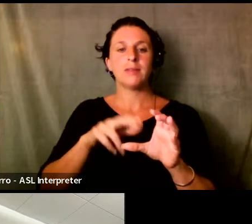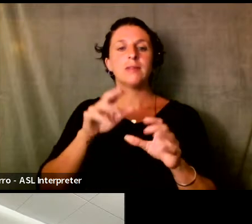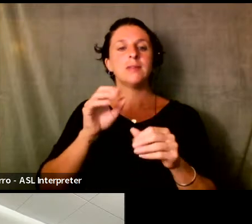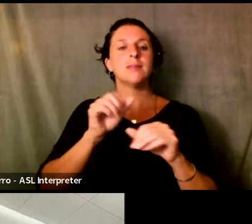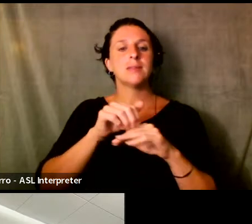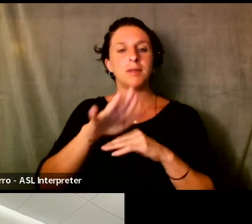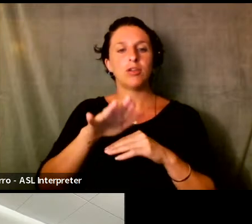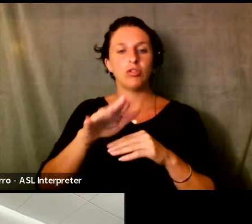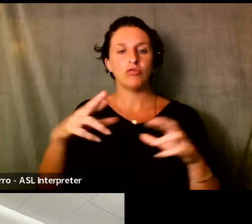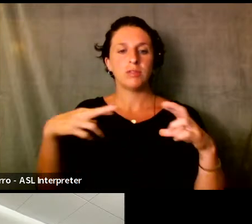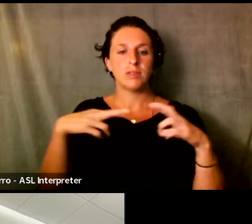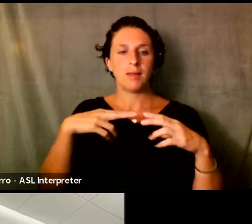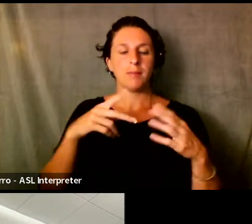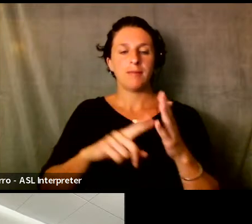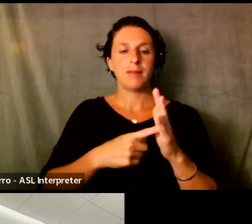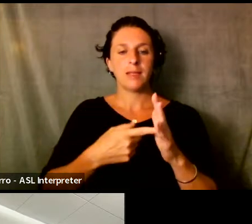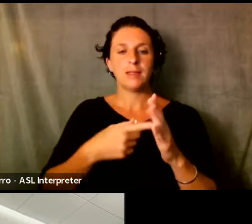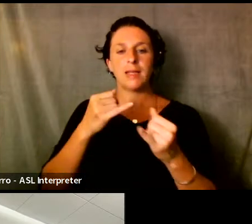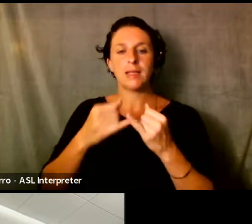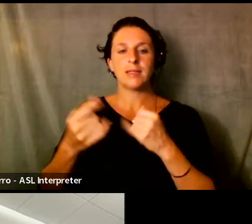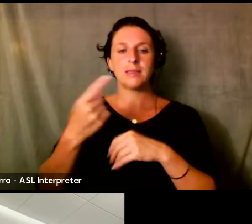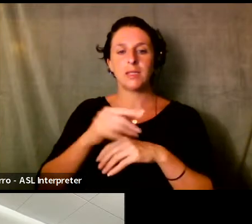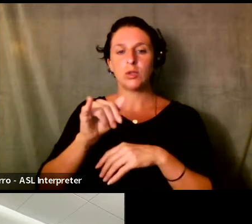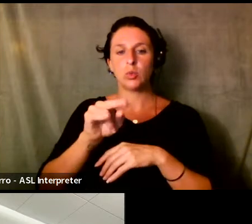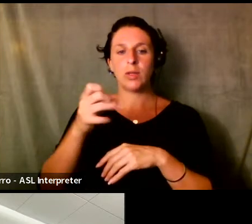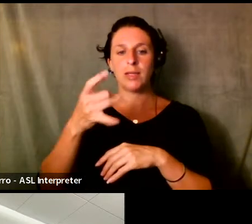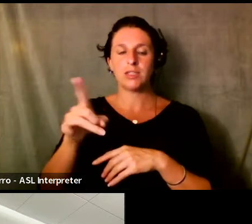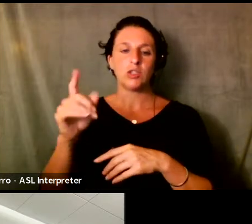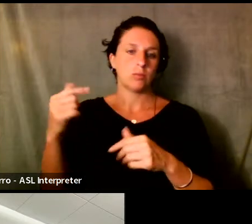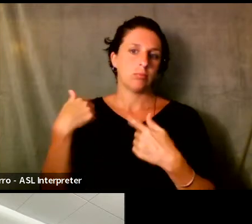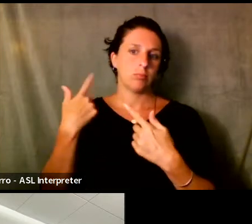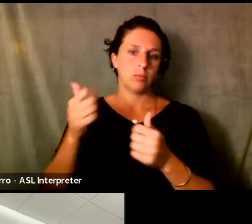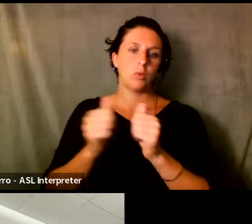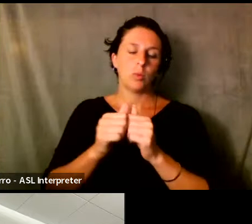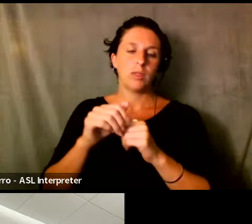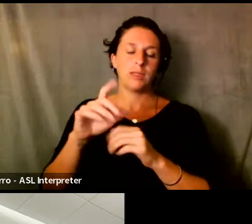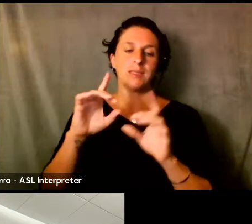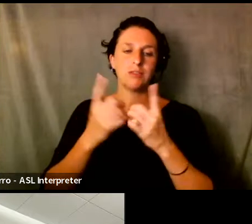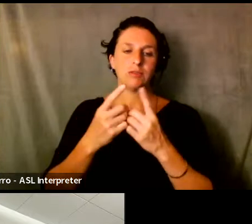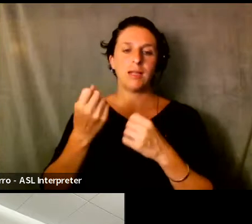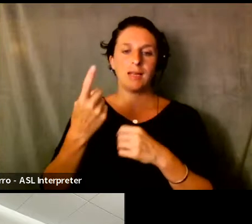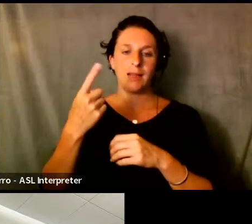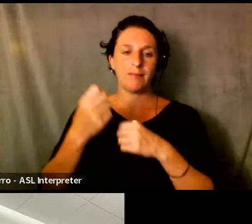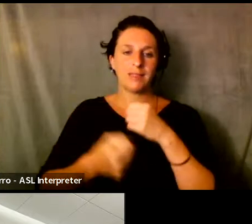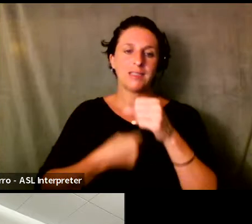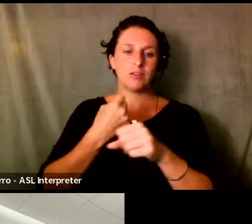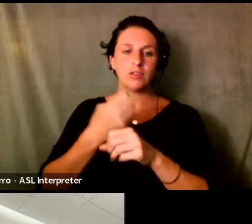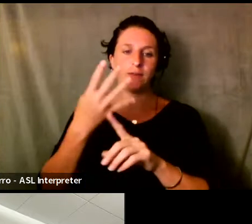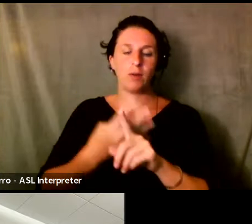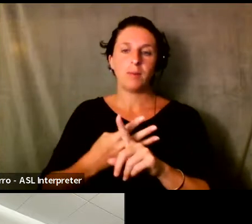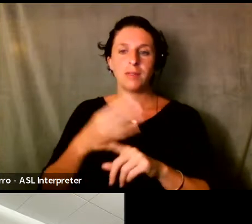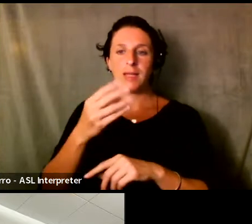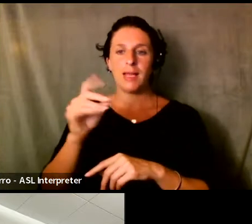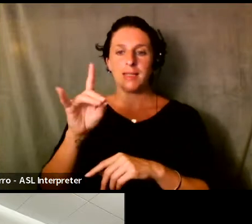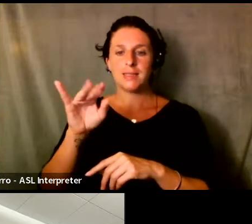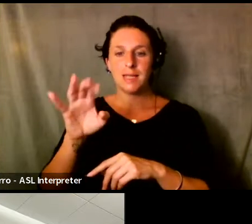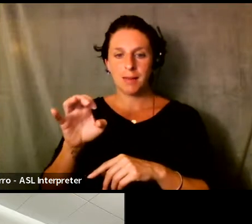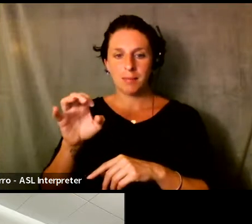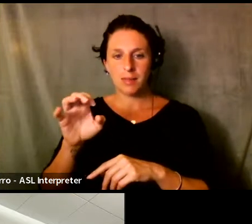at the end of the day on June 18th, and she has been with the district for 11 years, 4 months. And Debbie